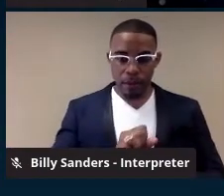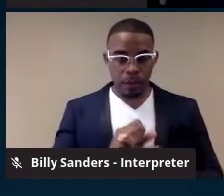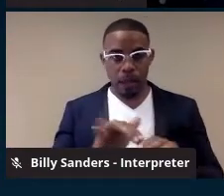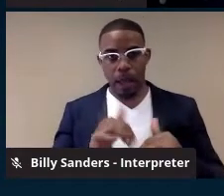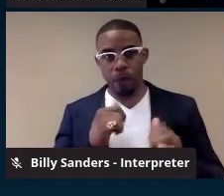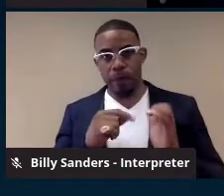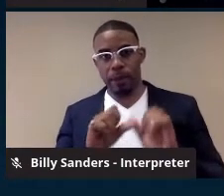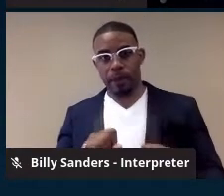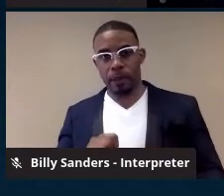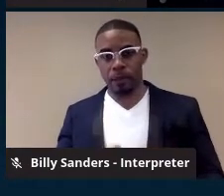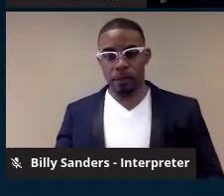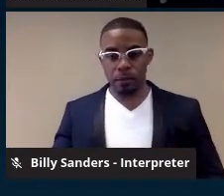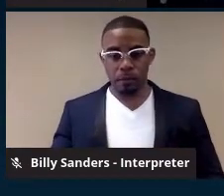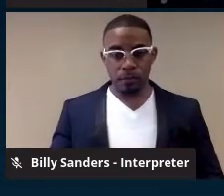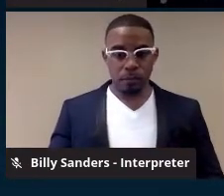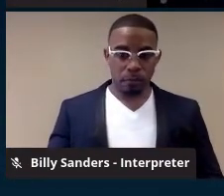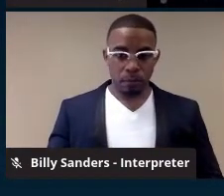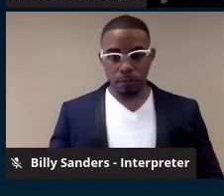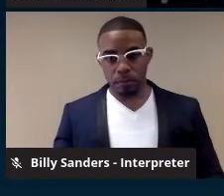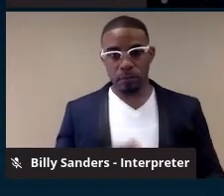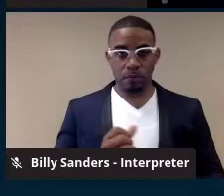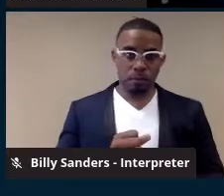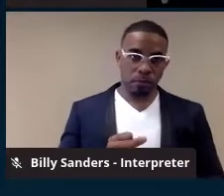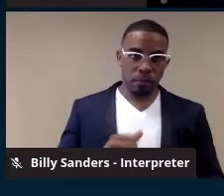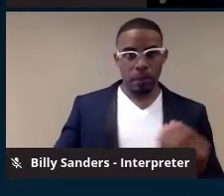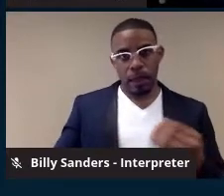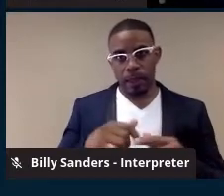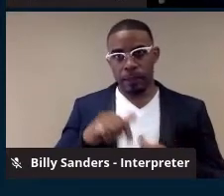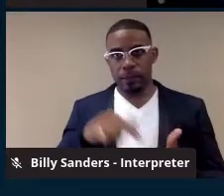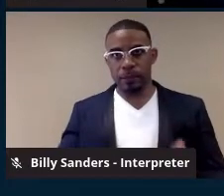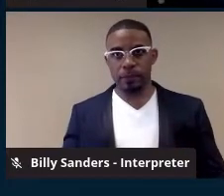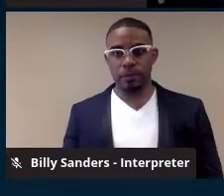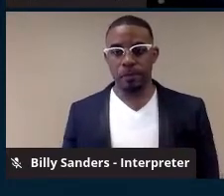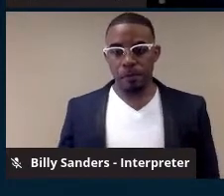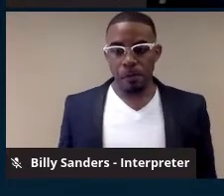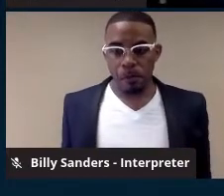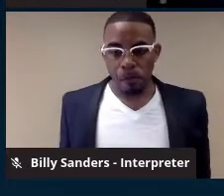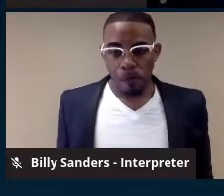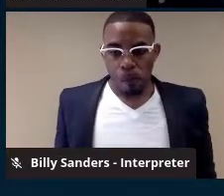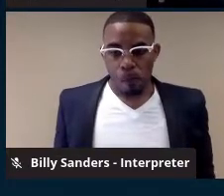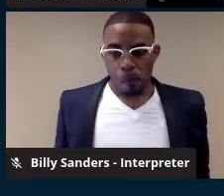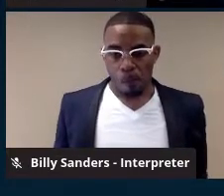can. Let's add this into the nav.